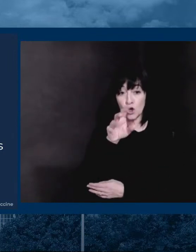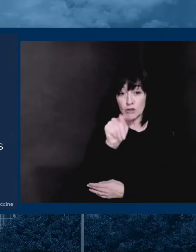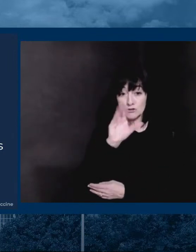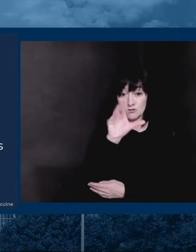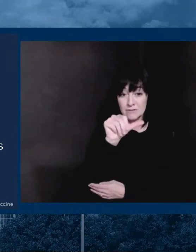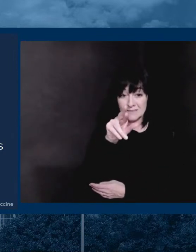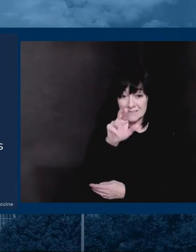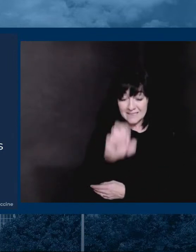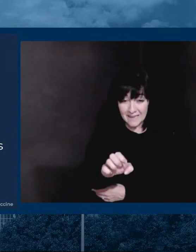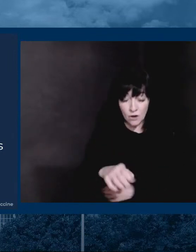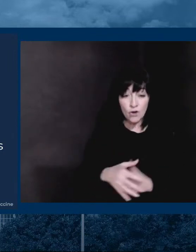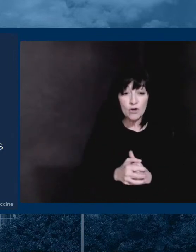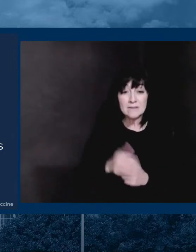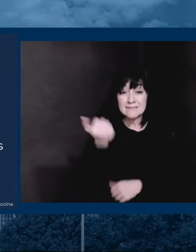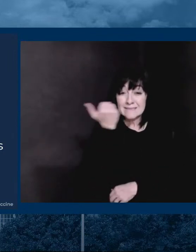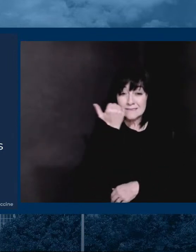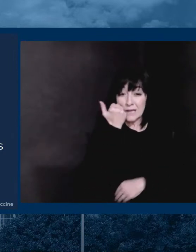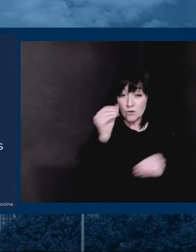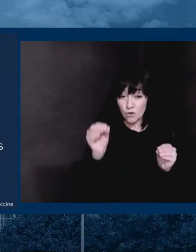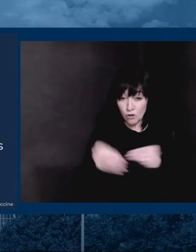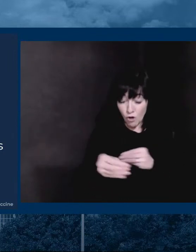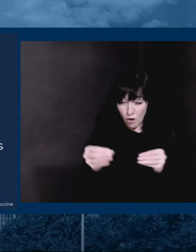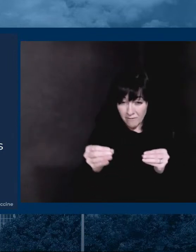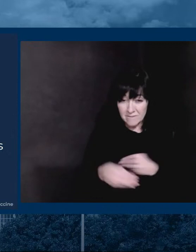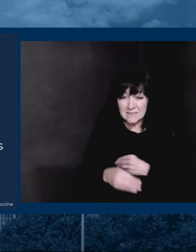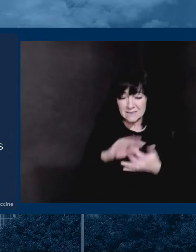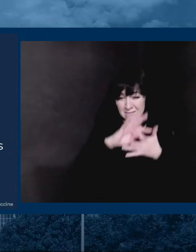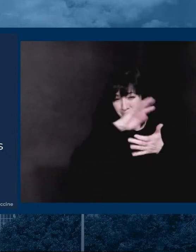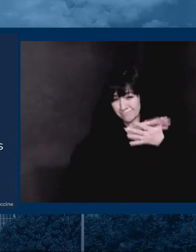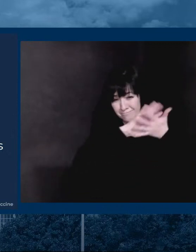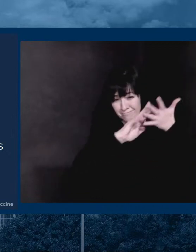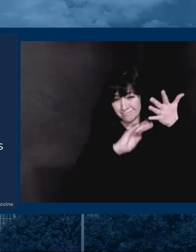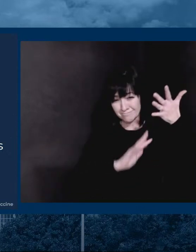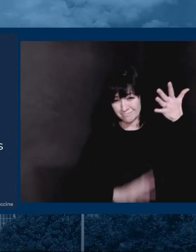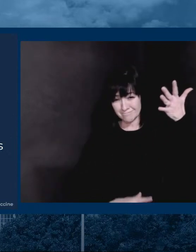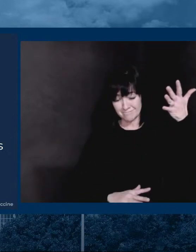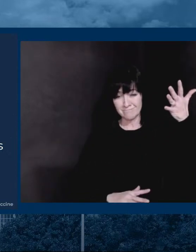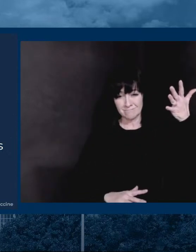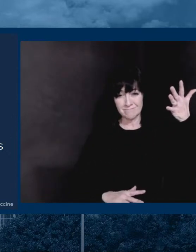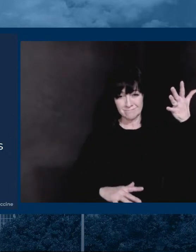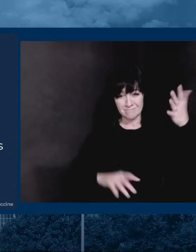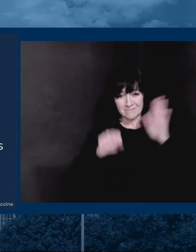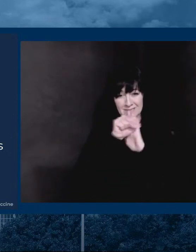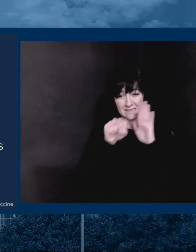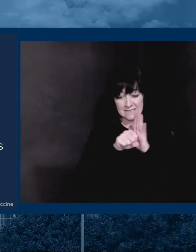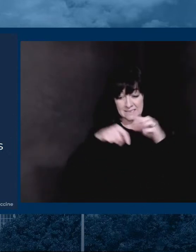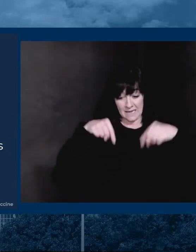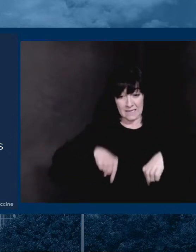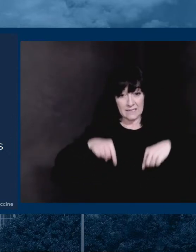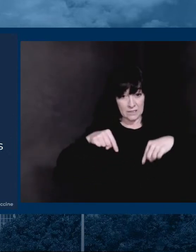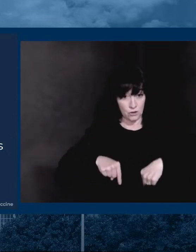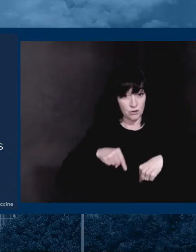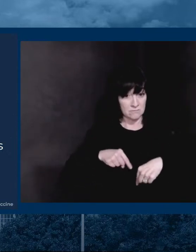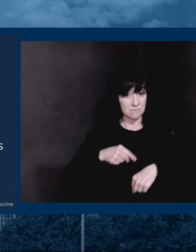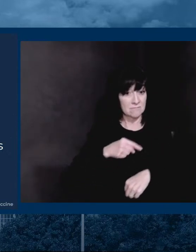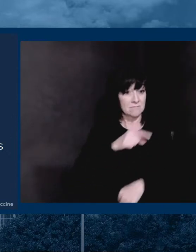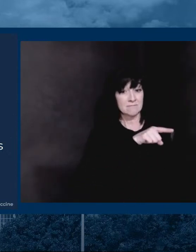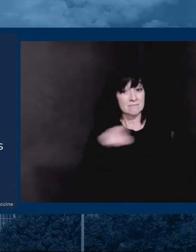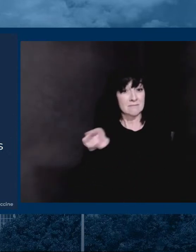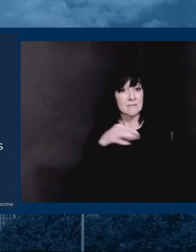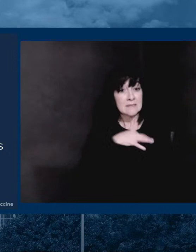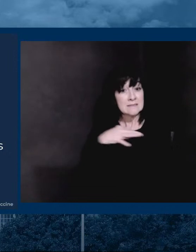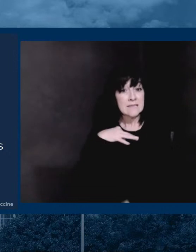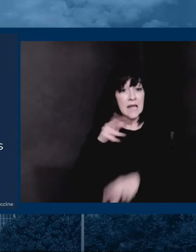dental providers. So a lot of providers in our state now are not only vaccinating their staff, vaccinating